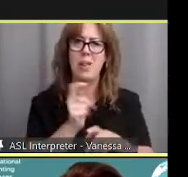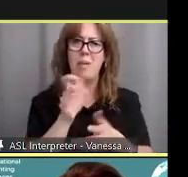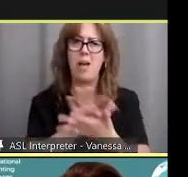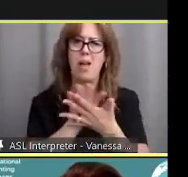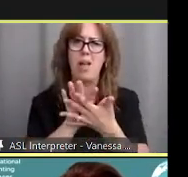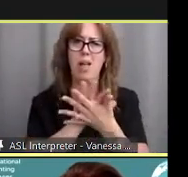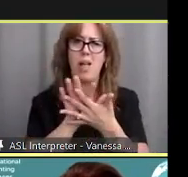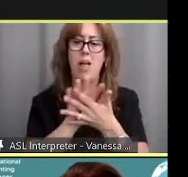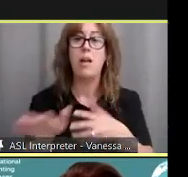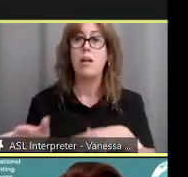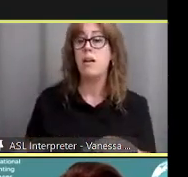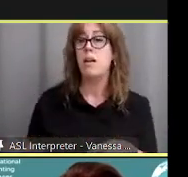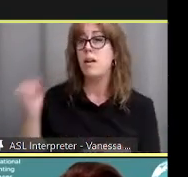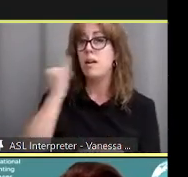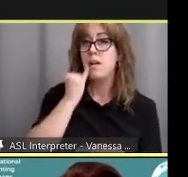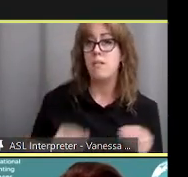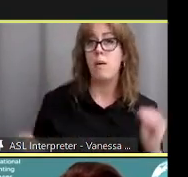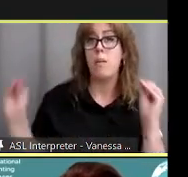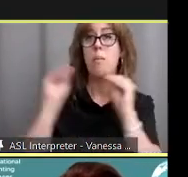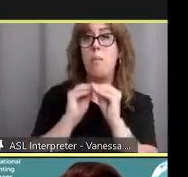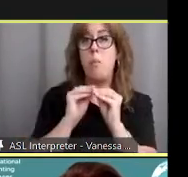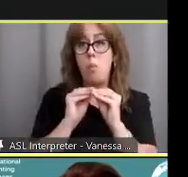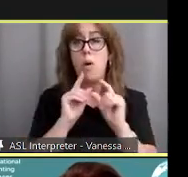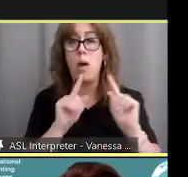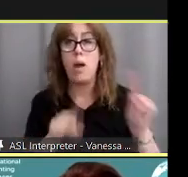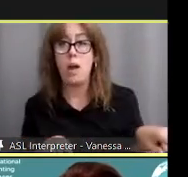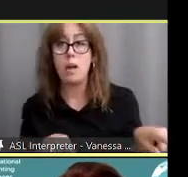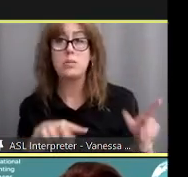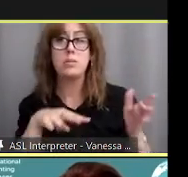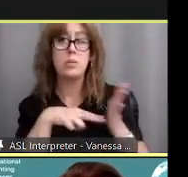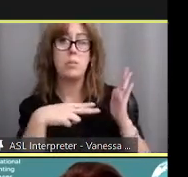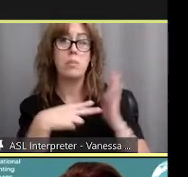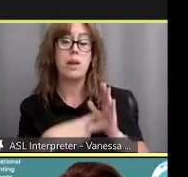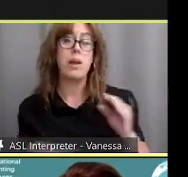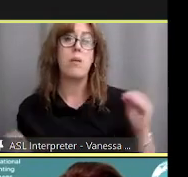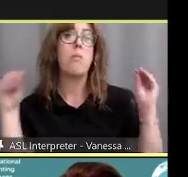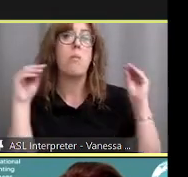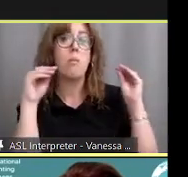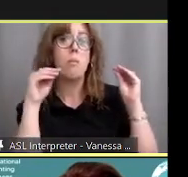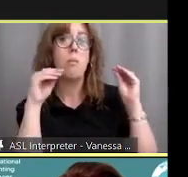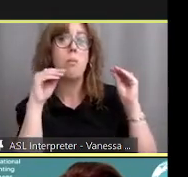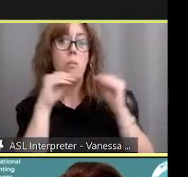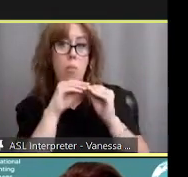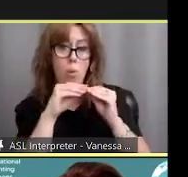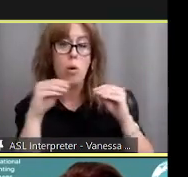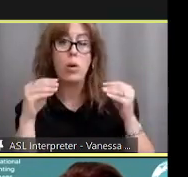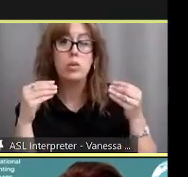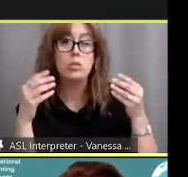The better chance we give ourselves of figuring out ways forward,